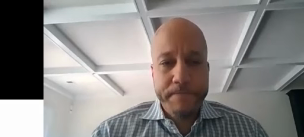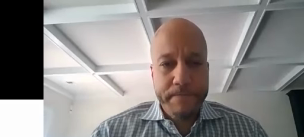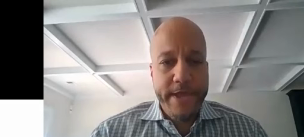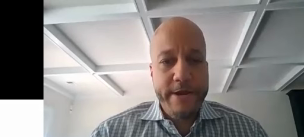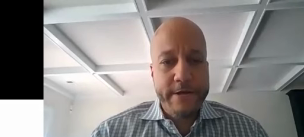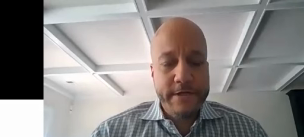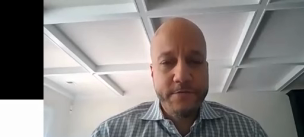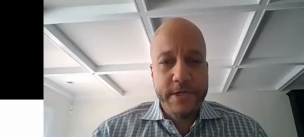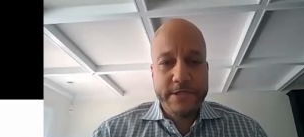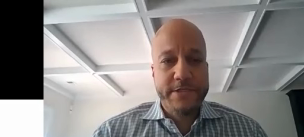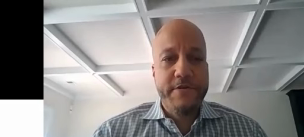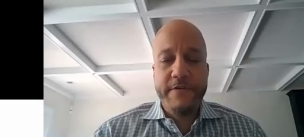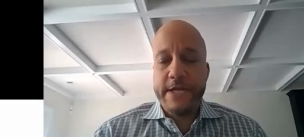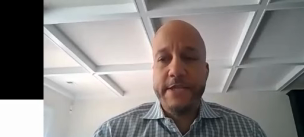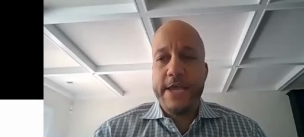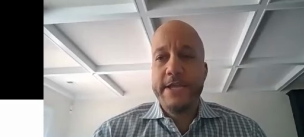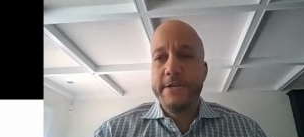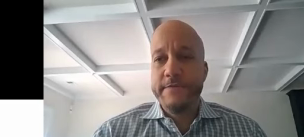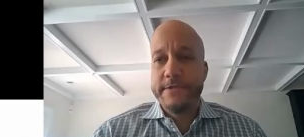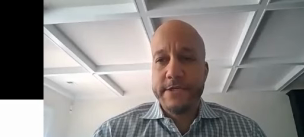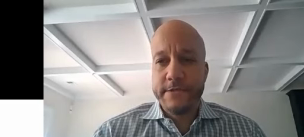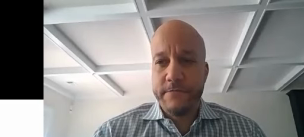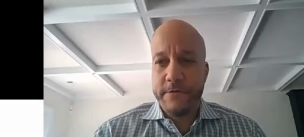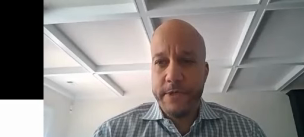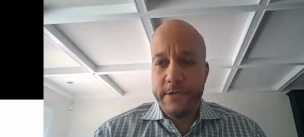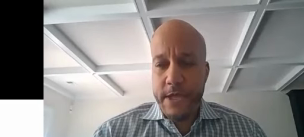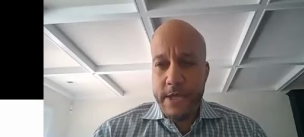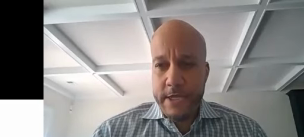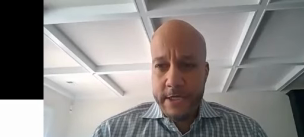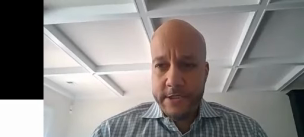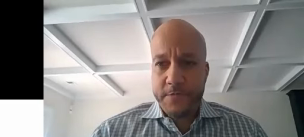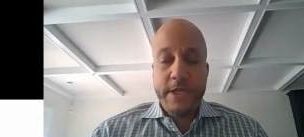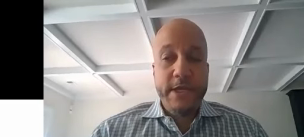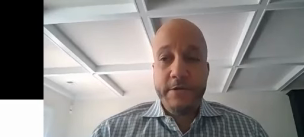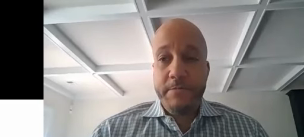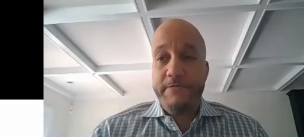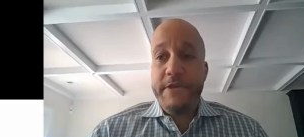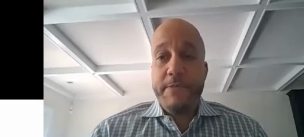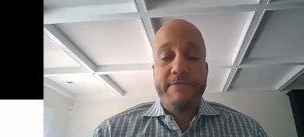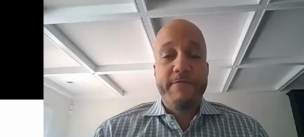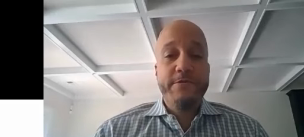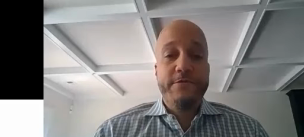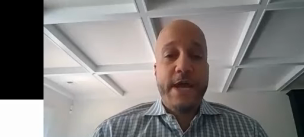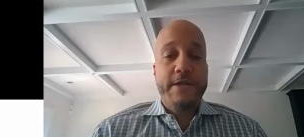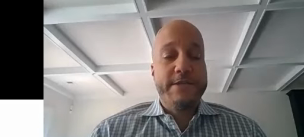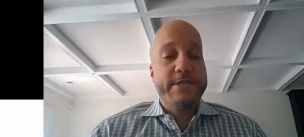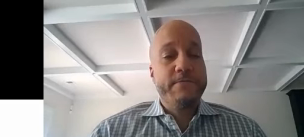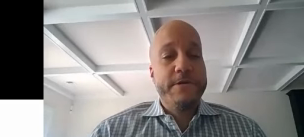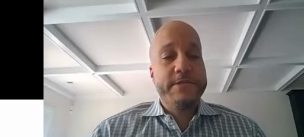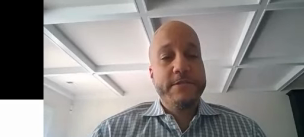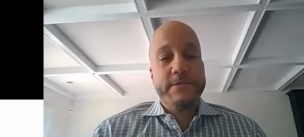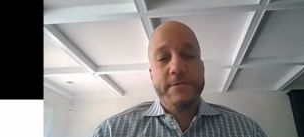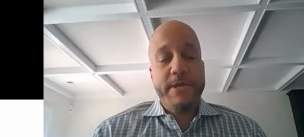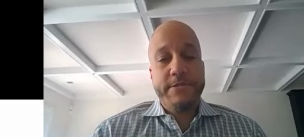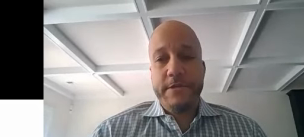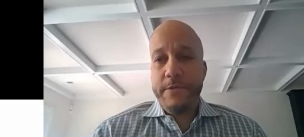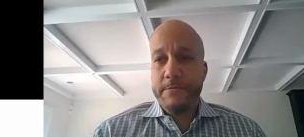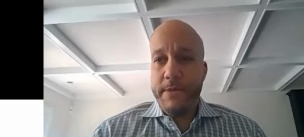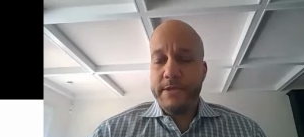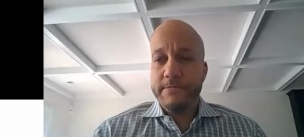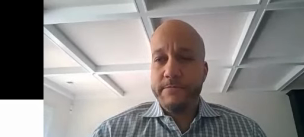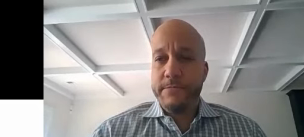directly there, as well as a survey at the end of the session where we just want to get a little bit of feedback from you on how the session was and to